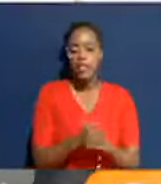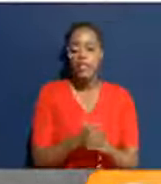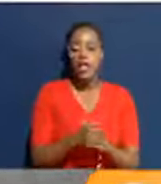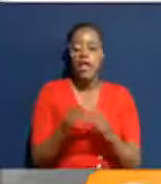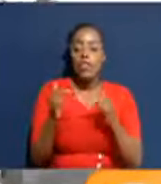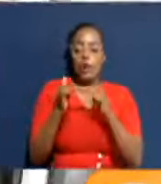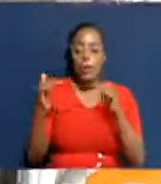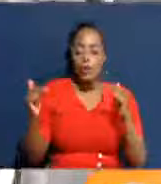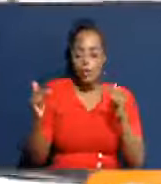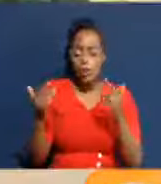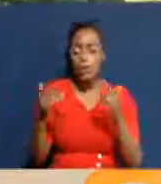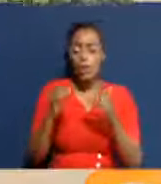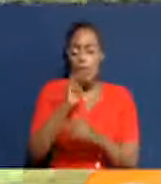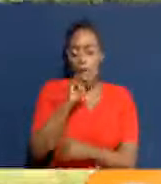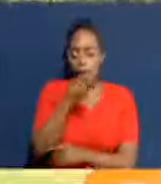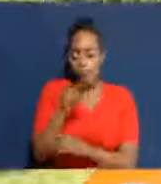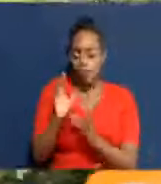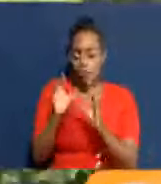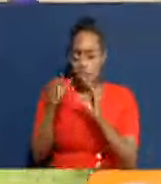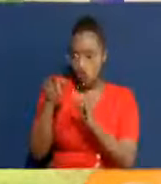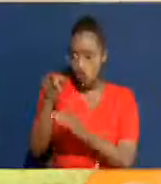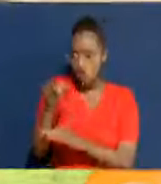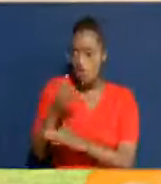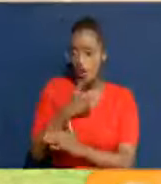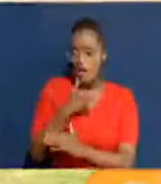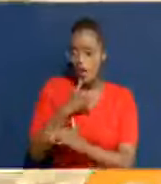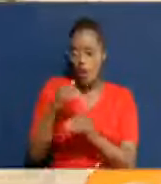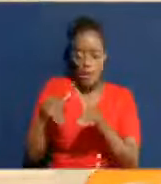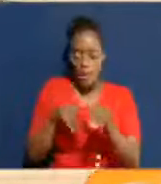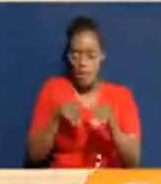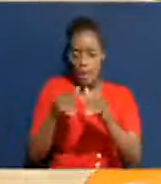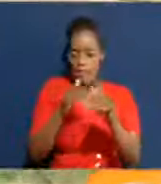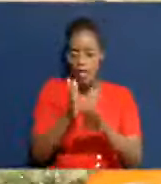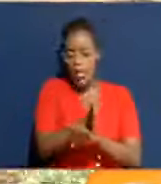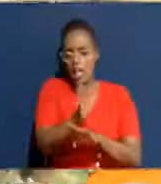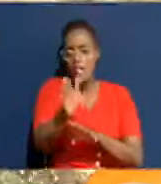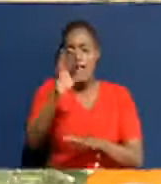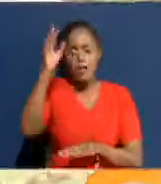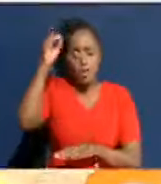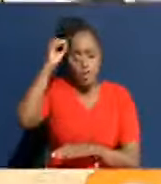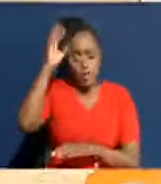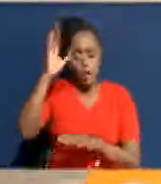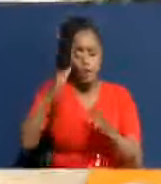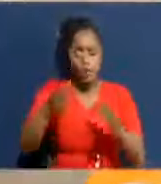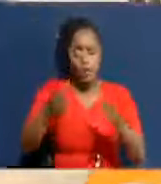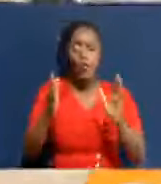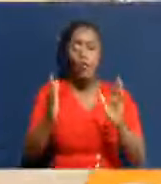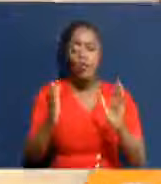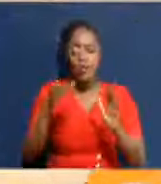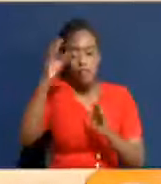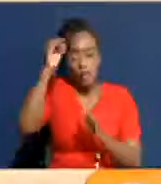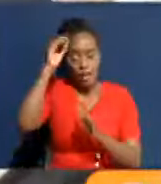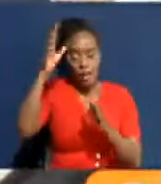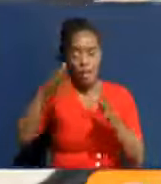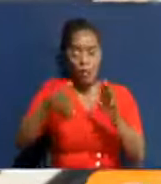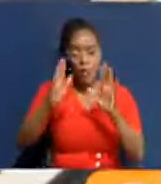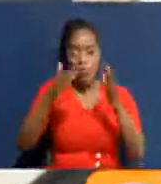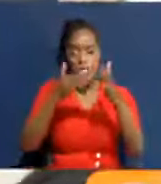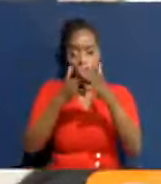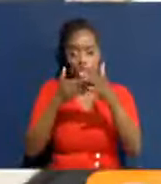The opposition lawmakers' convoy, while fleeing with speed, branched off to Kiambu Road. The Kiambu Road Junction.